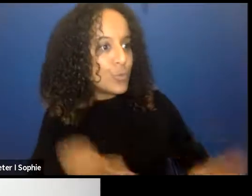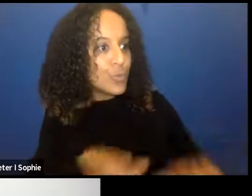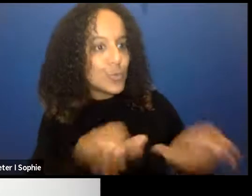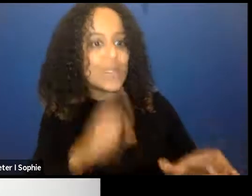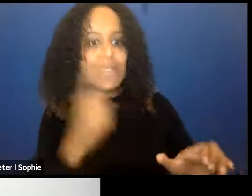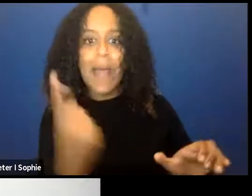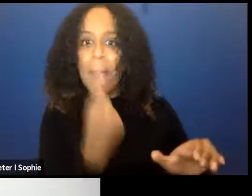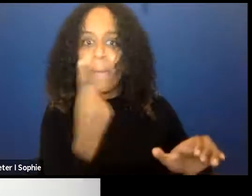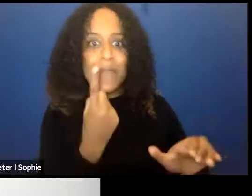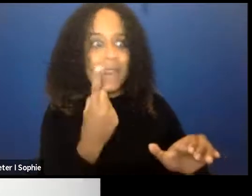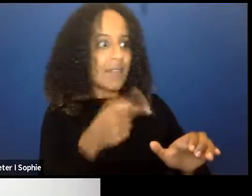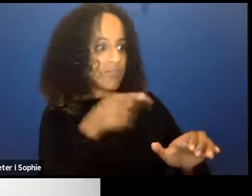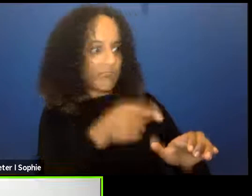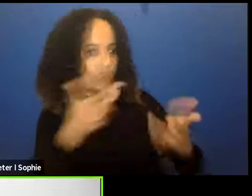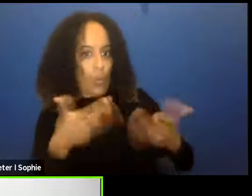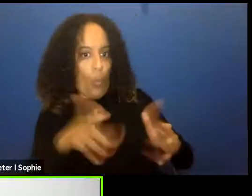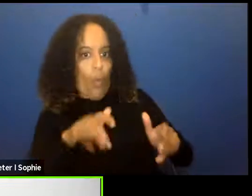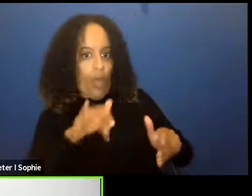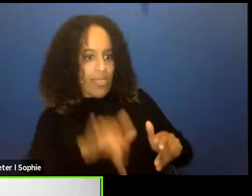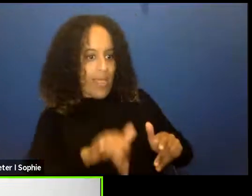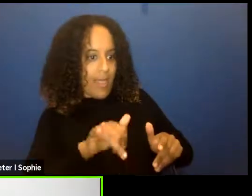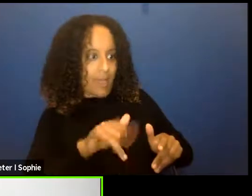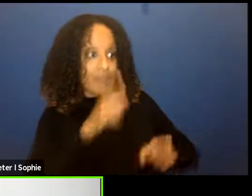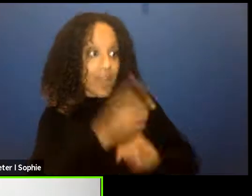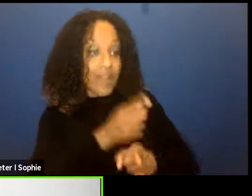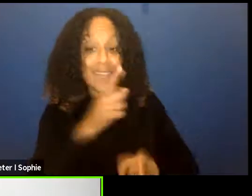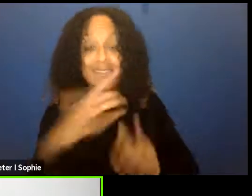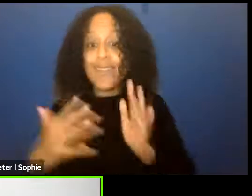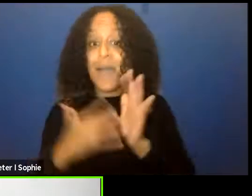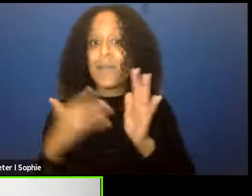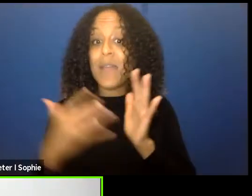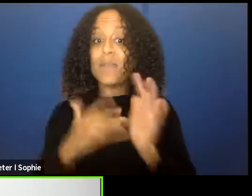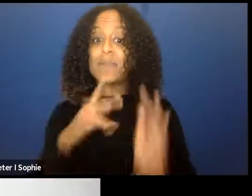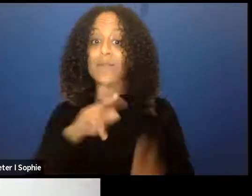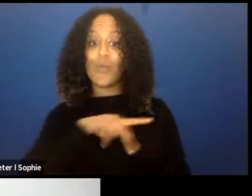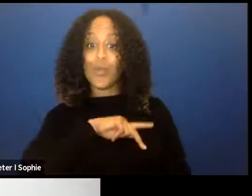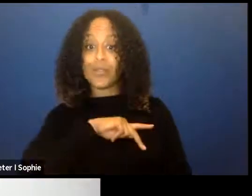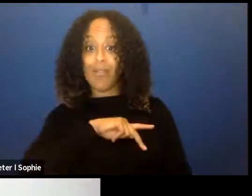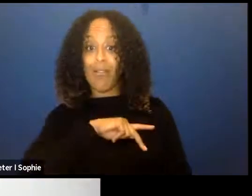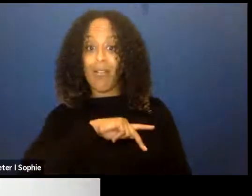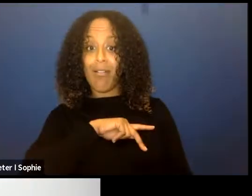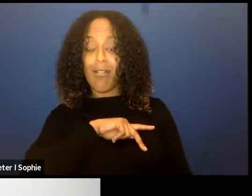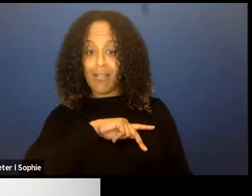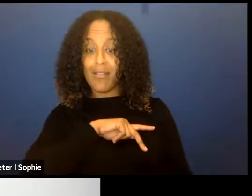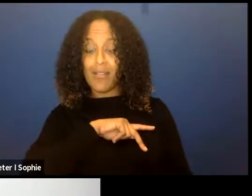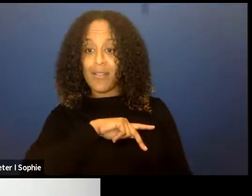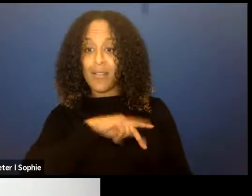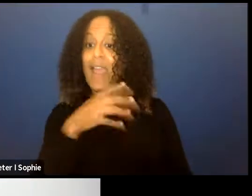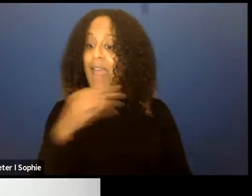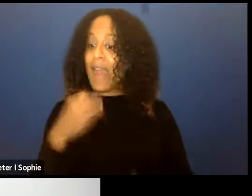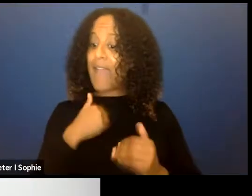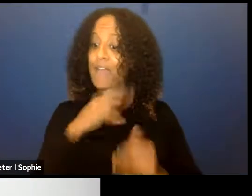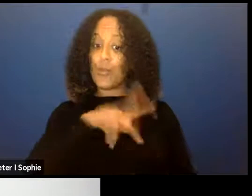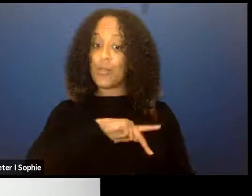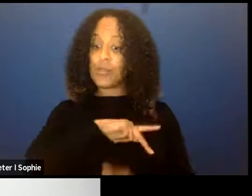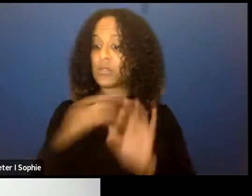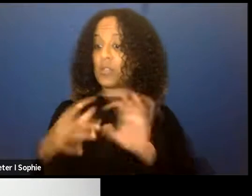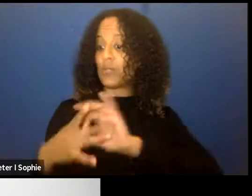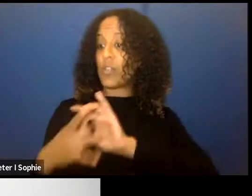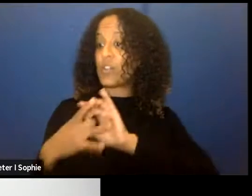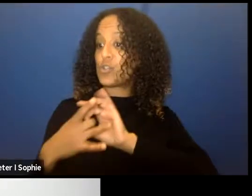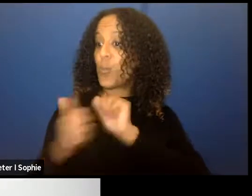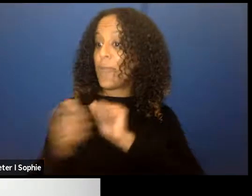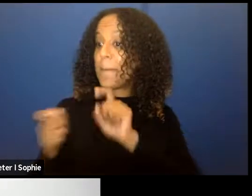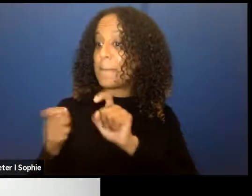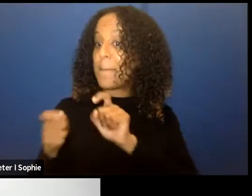someone doesn't want on their behalf, because sometimes it's just personal, and being able to have those personal relationships with